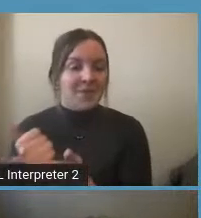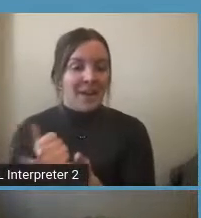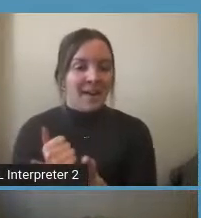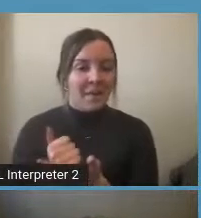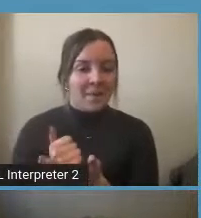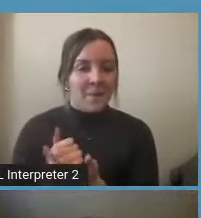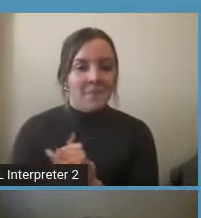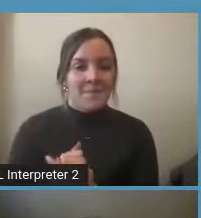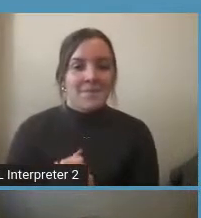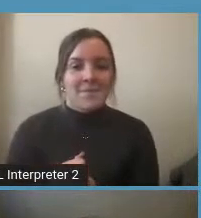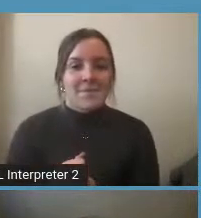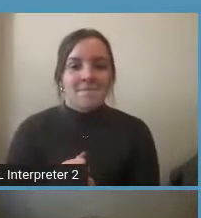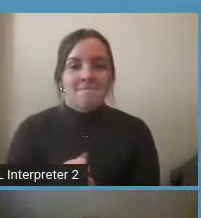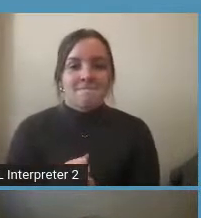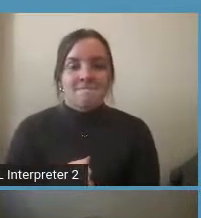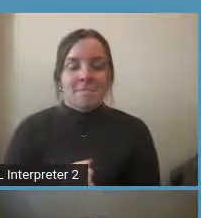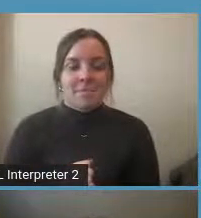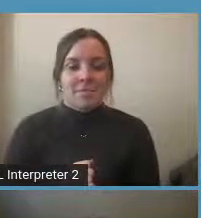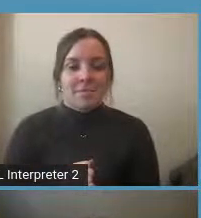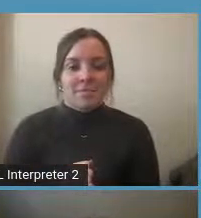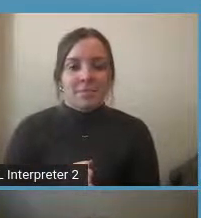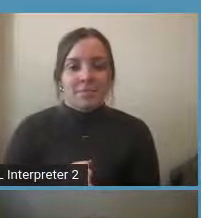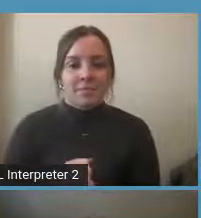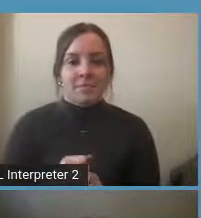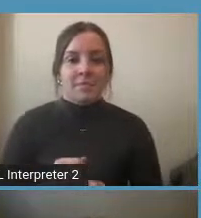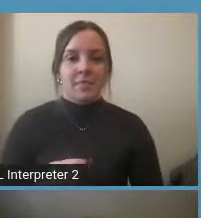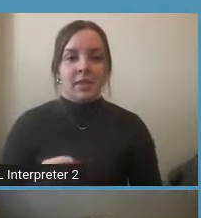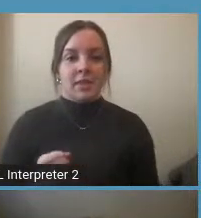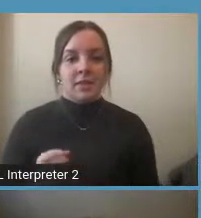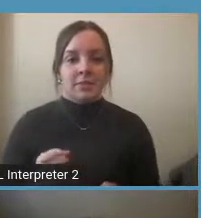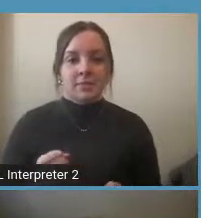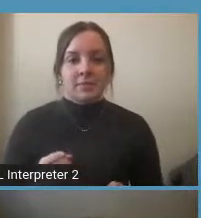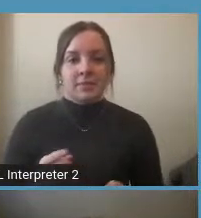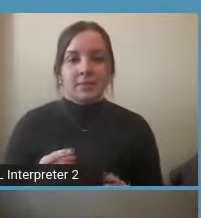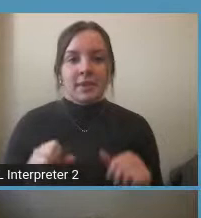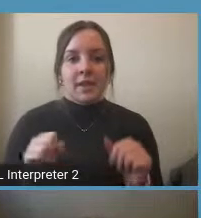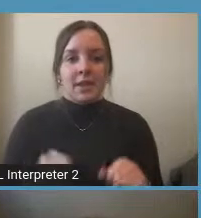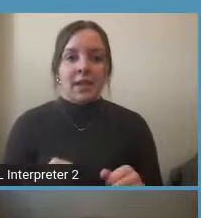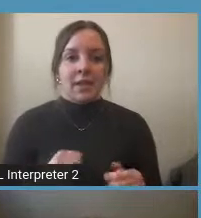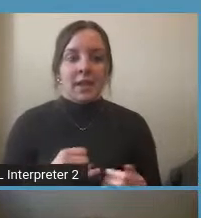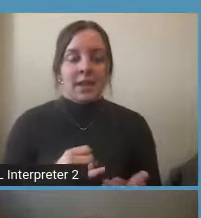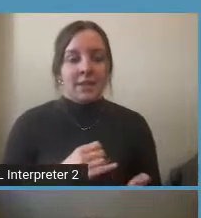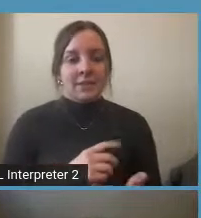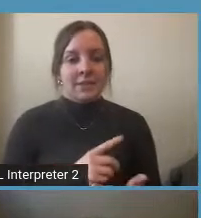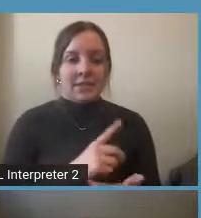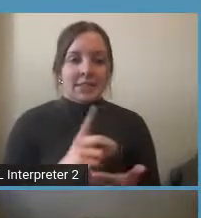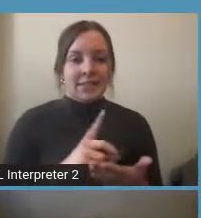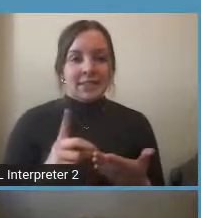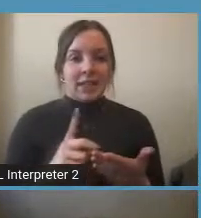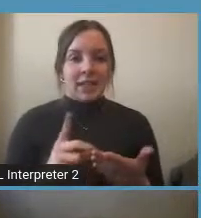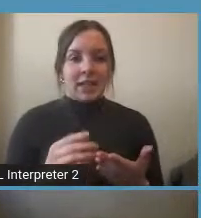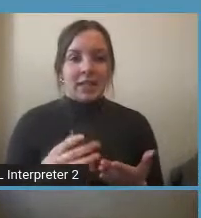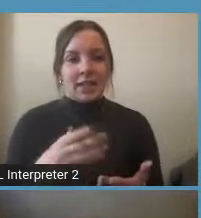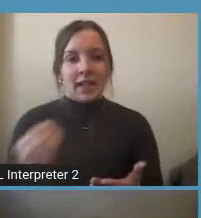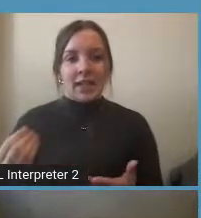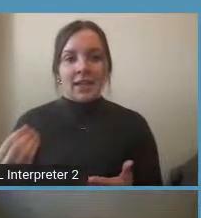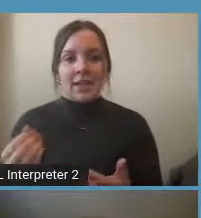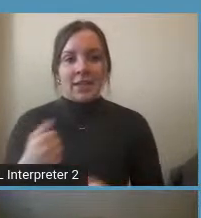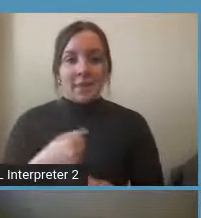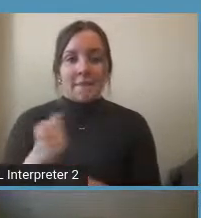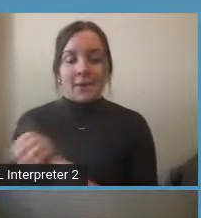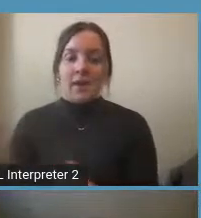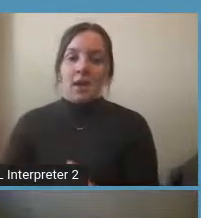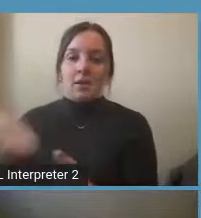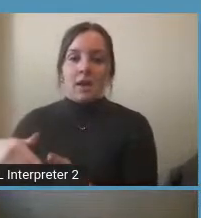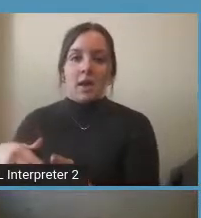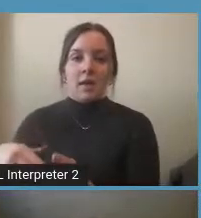with their direction, we were able to design and replace all the missing elements that had broken